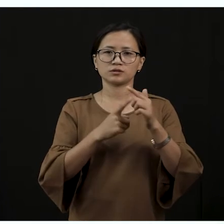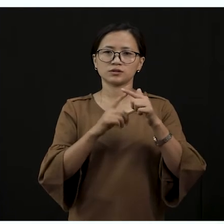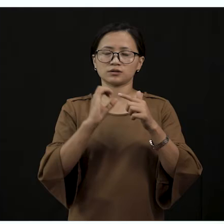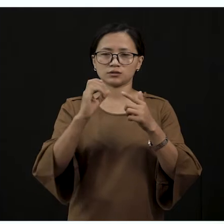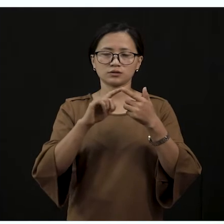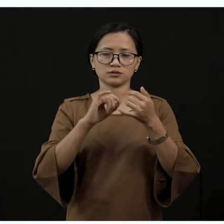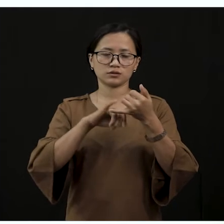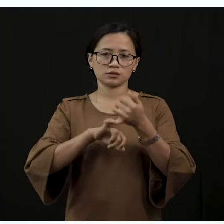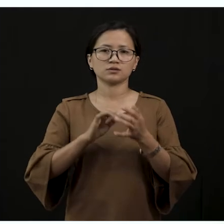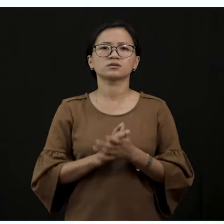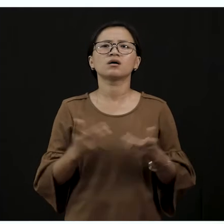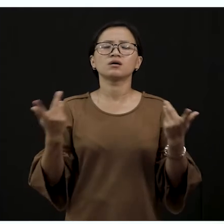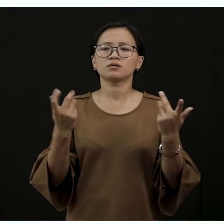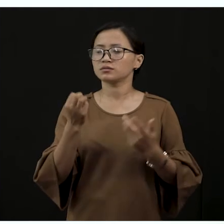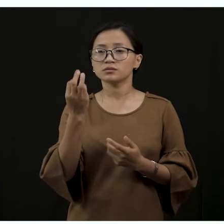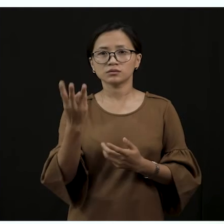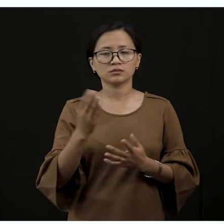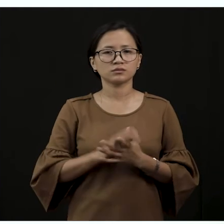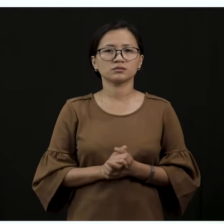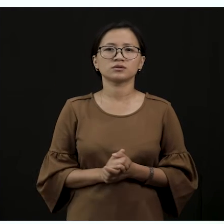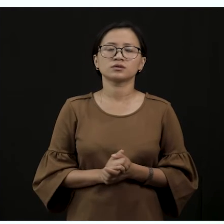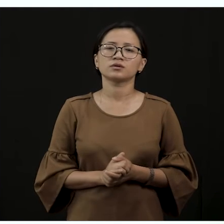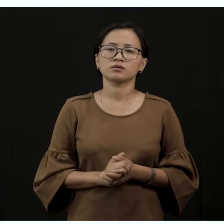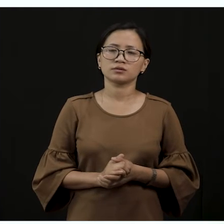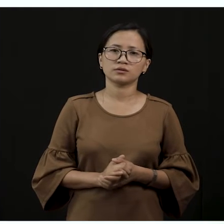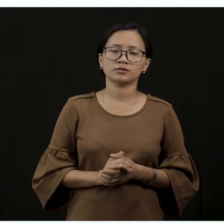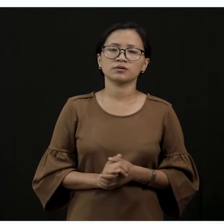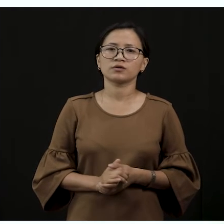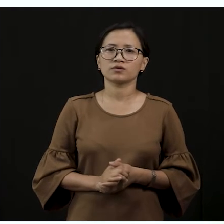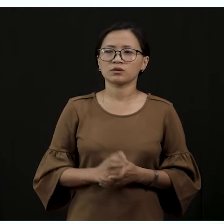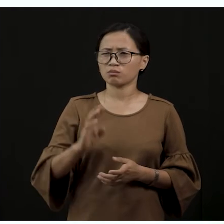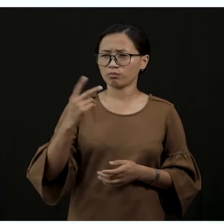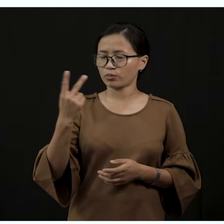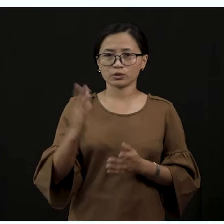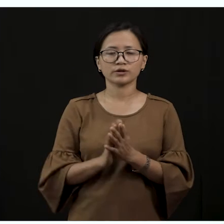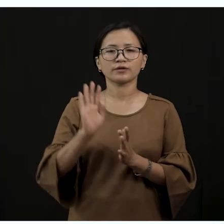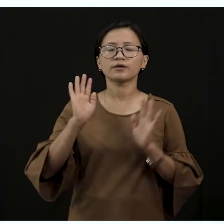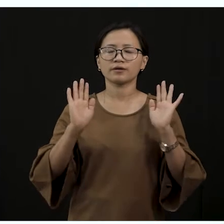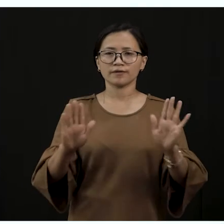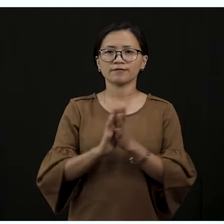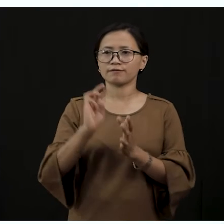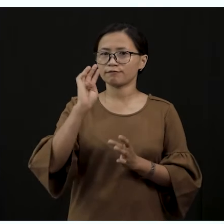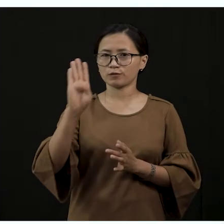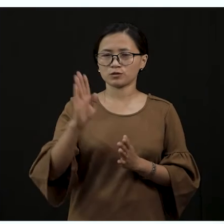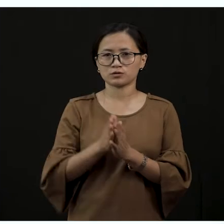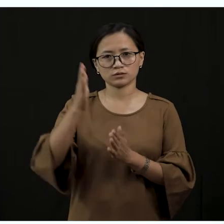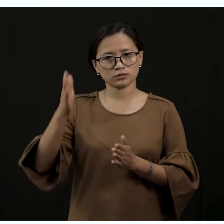A square has how many sides and how many vertices? A square has 4 sides and